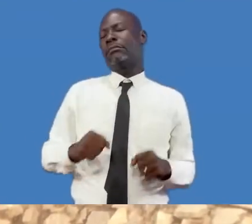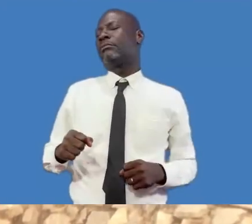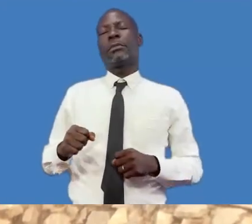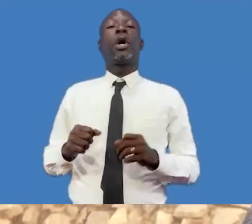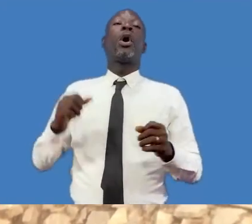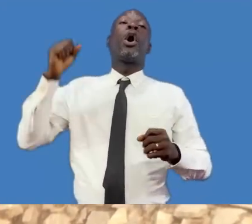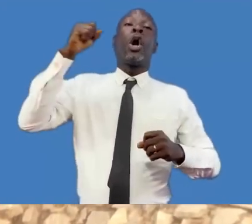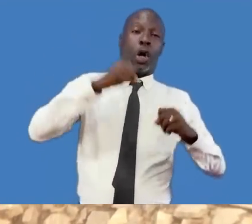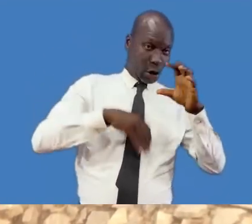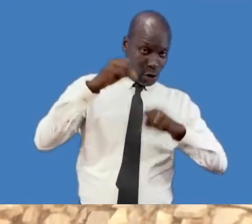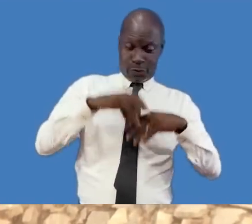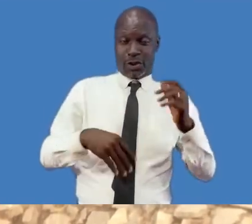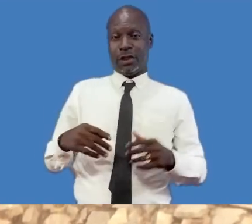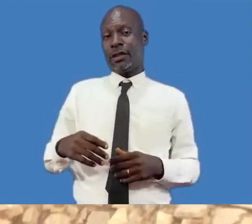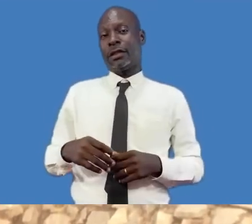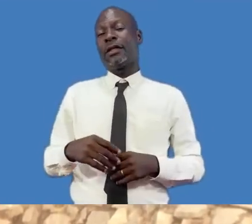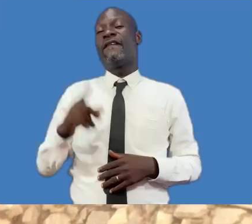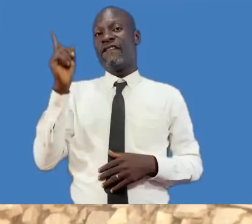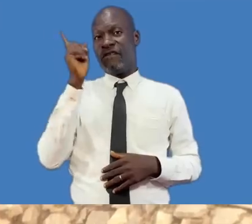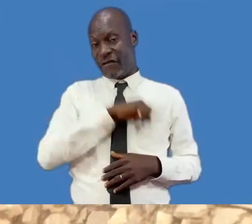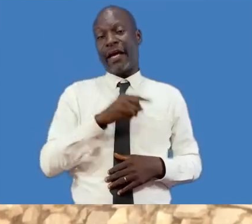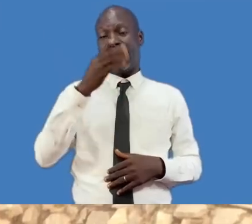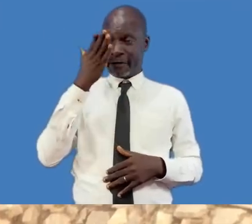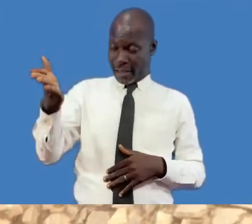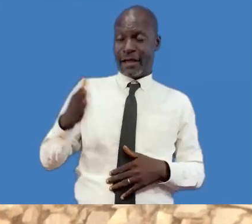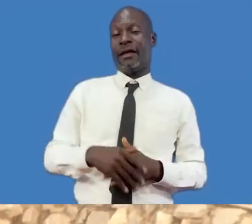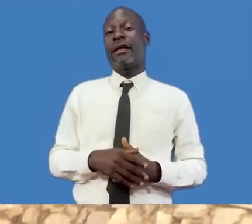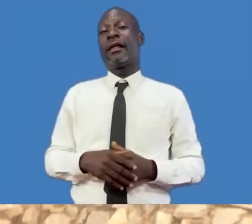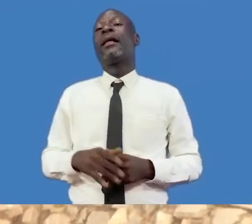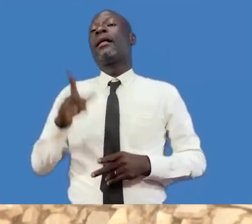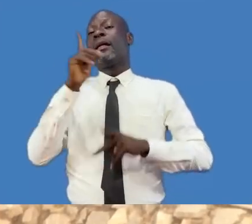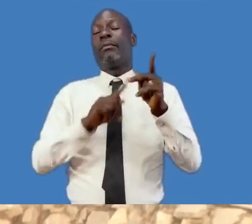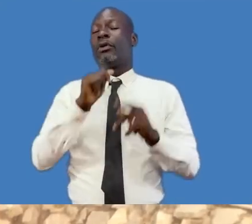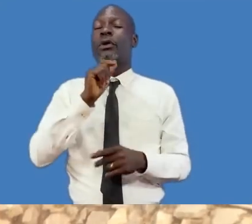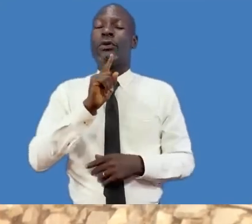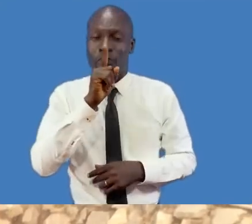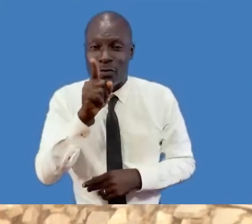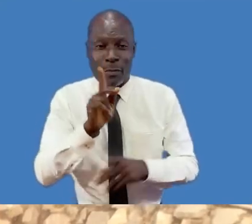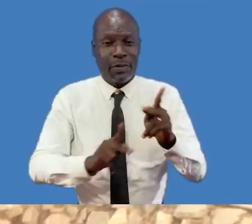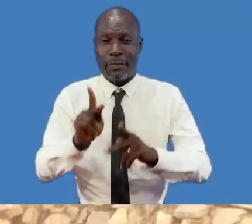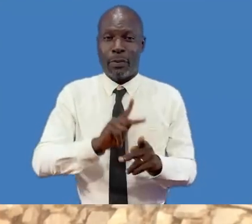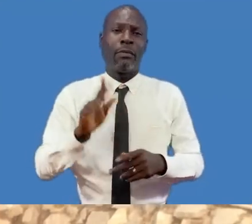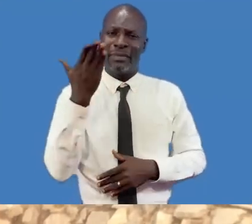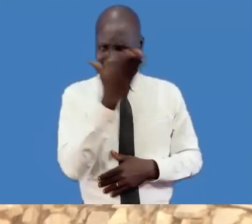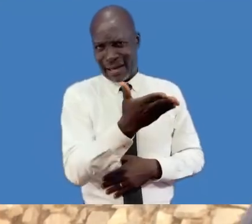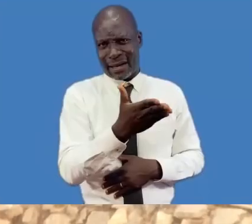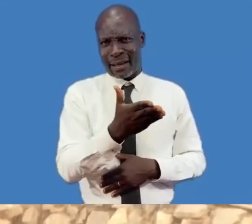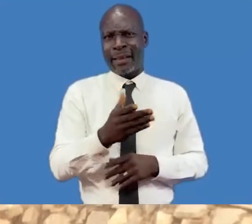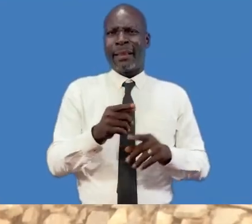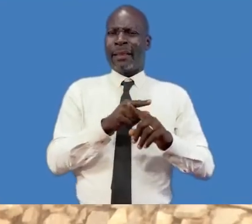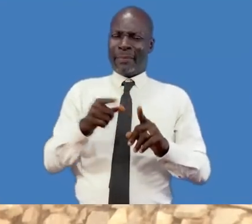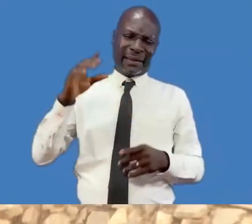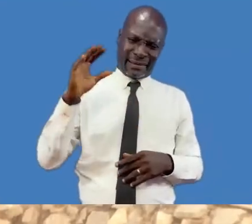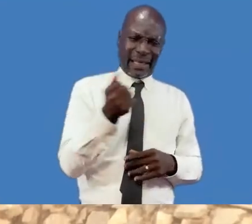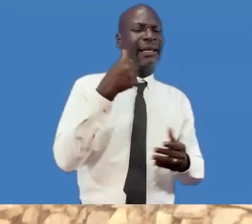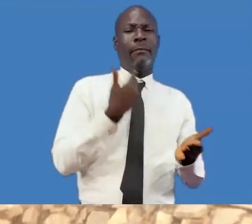a azafo wo ho enkrofo a wo mu nya nokwafo a wo so mu ya asofo bebre ho a wo mu gi sika